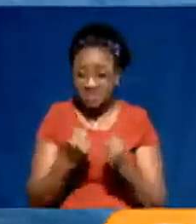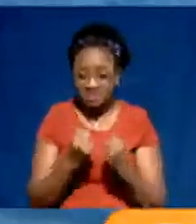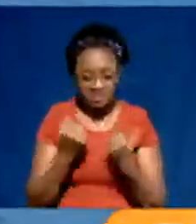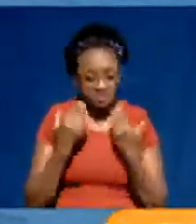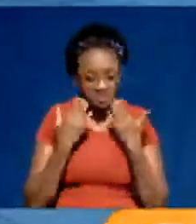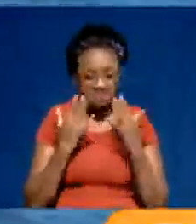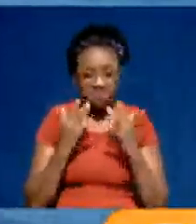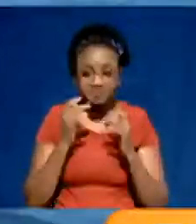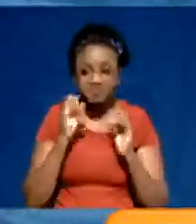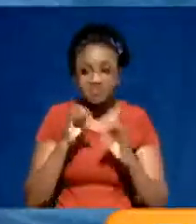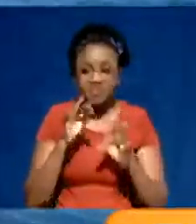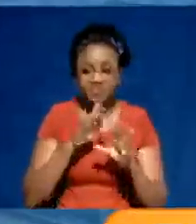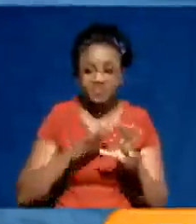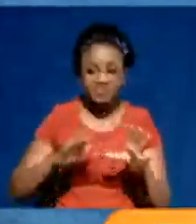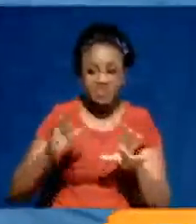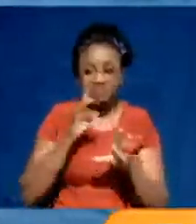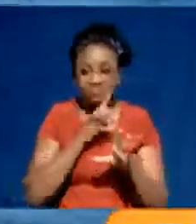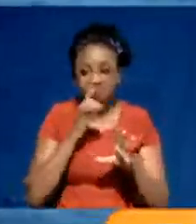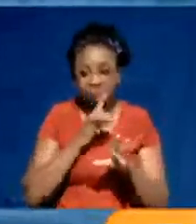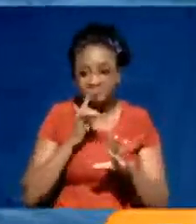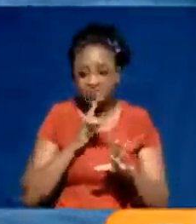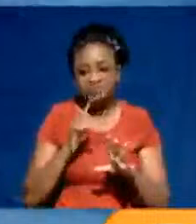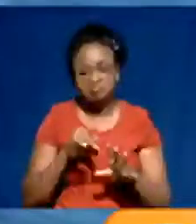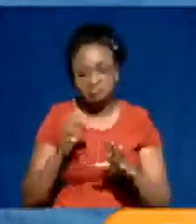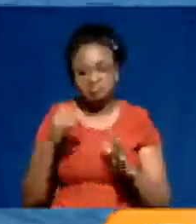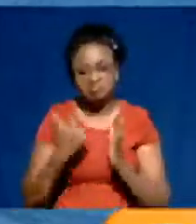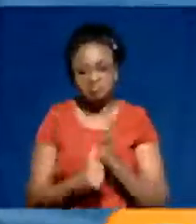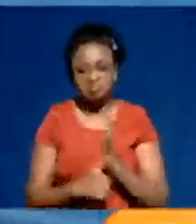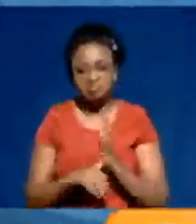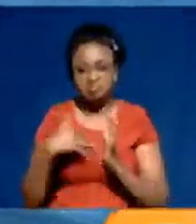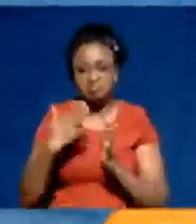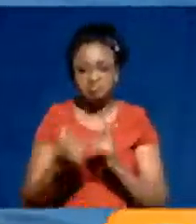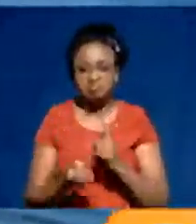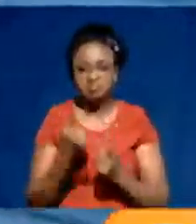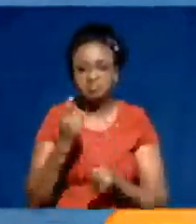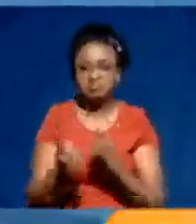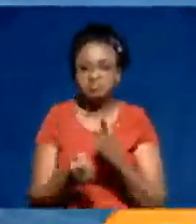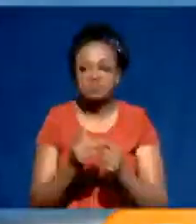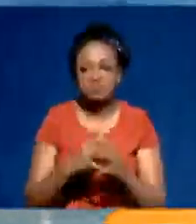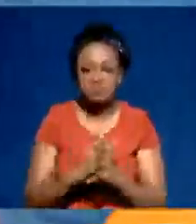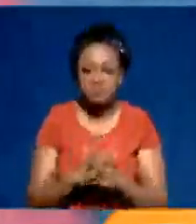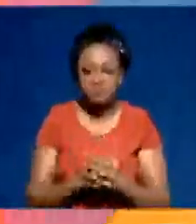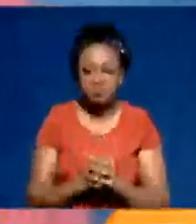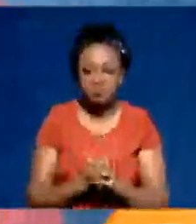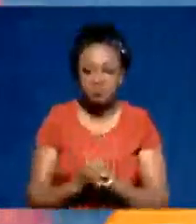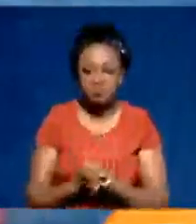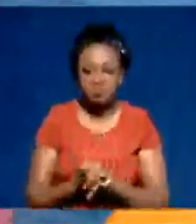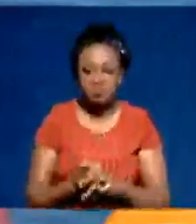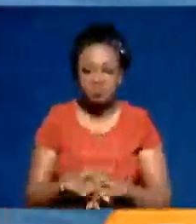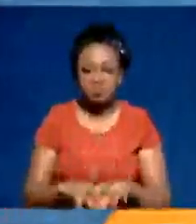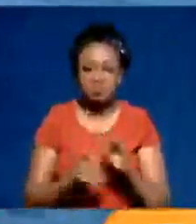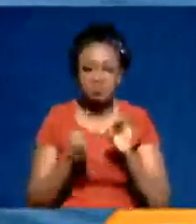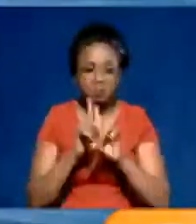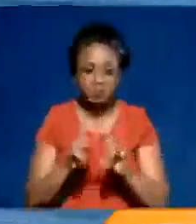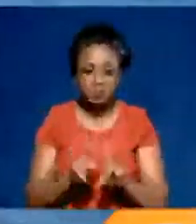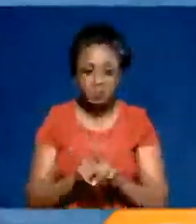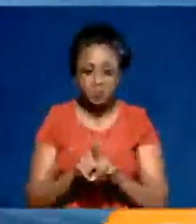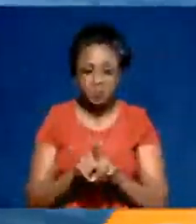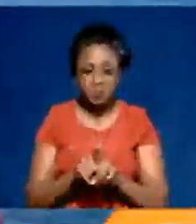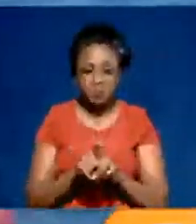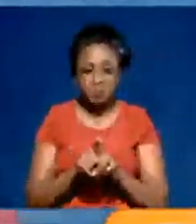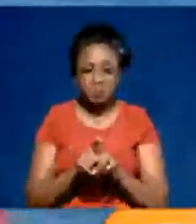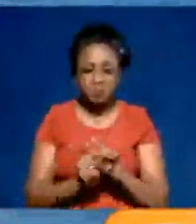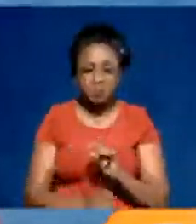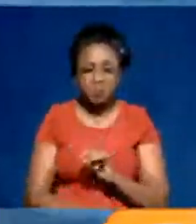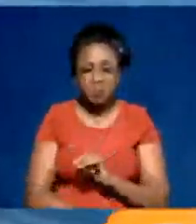a bad sight, you always have problems. By bad sight, we mean if the area where you want to